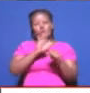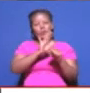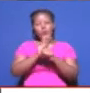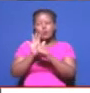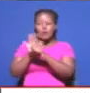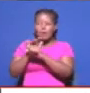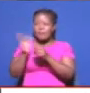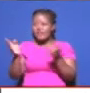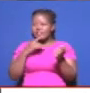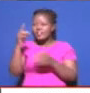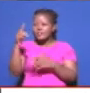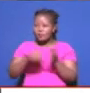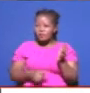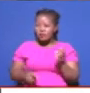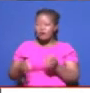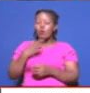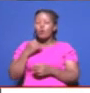that they want